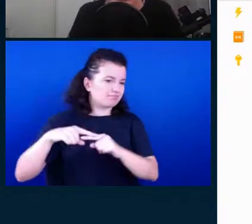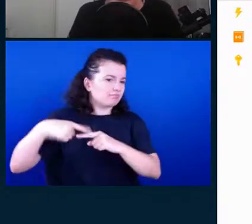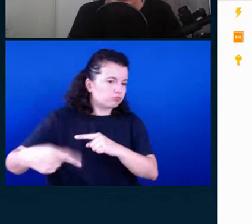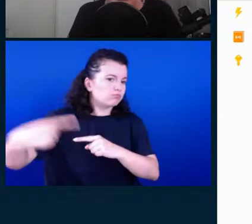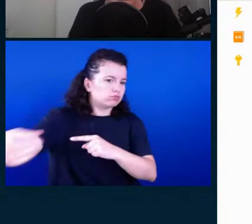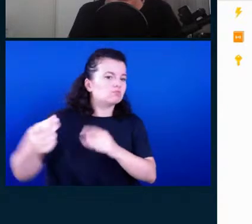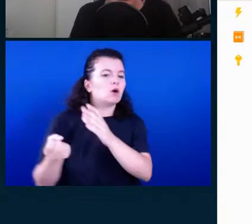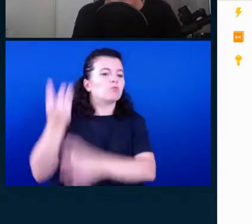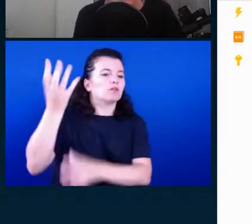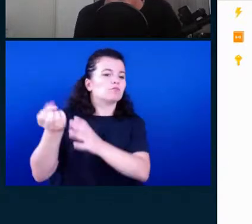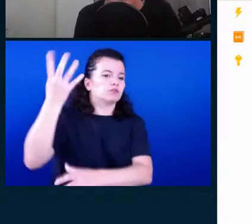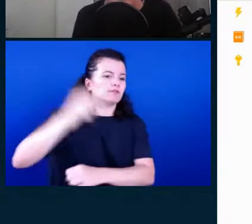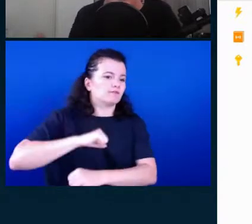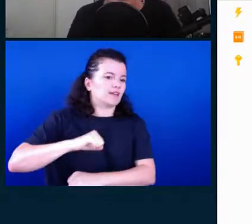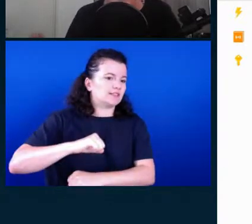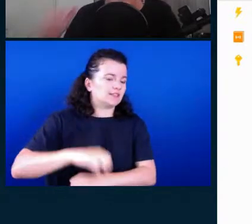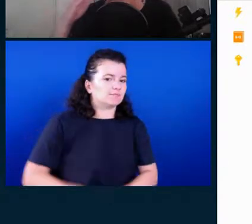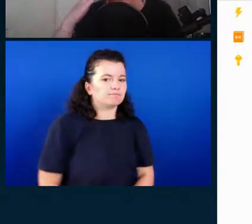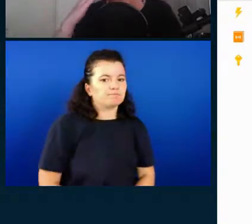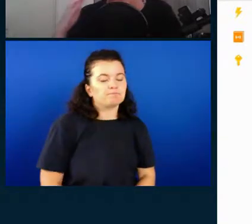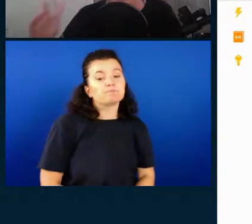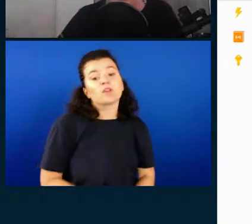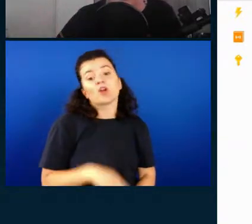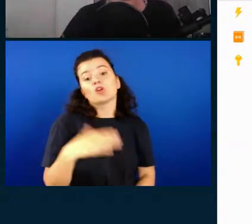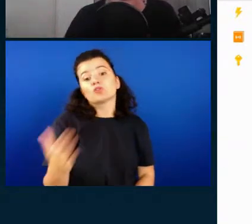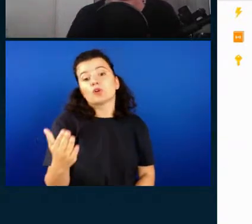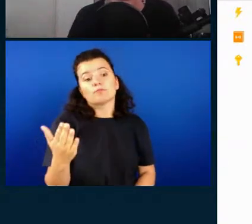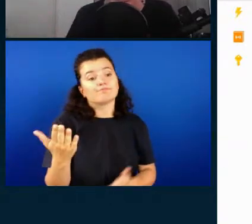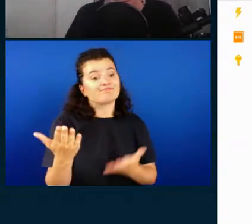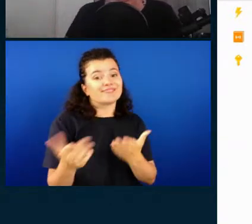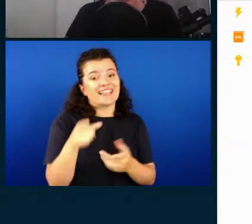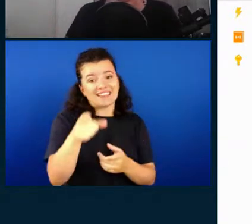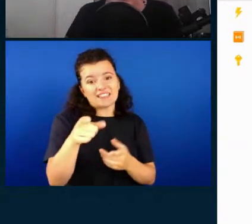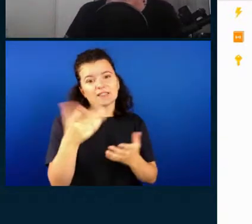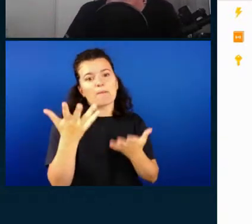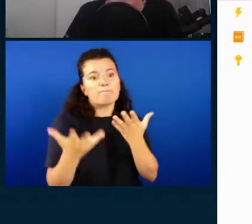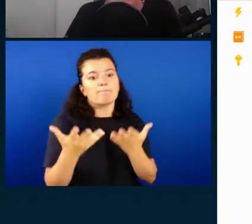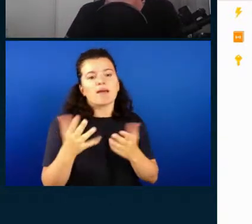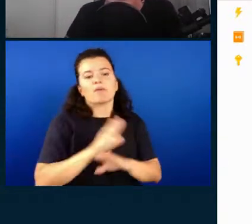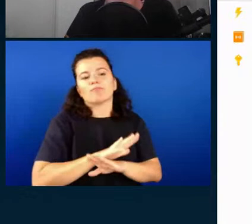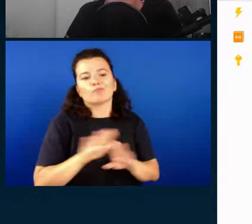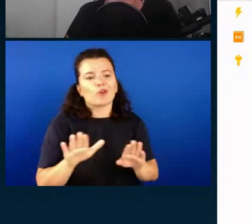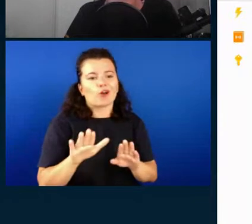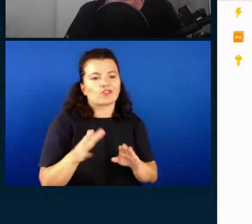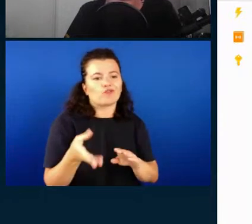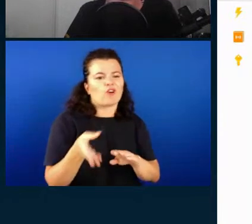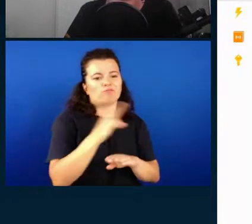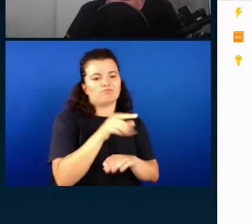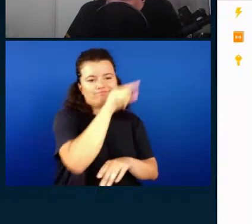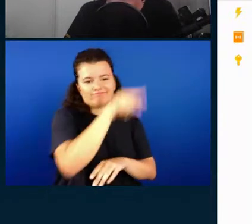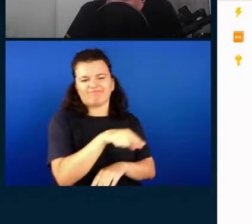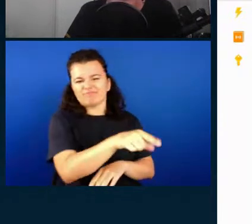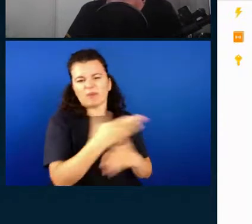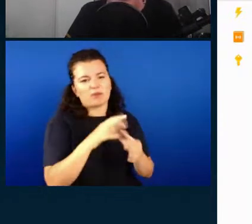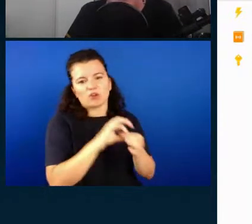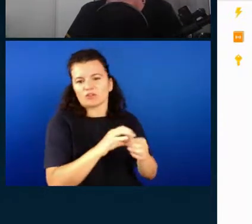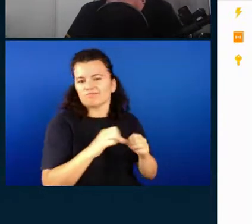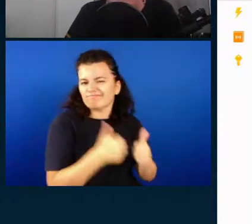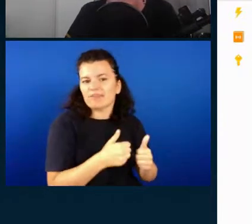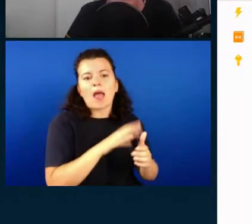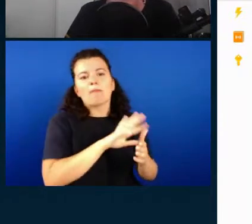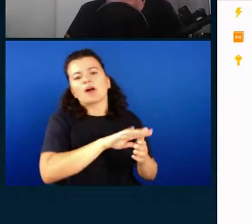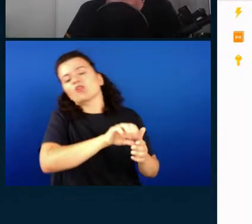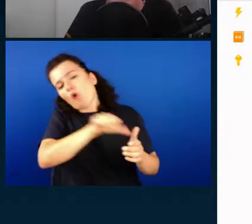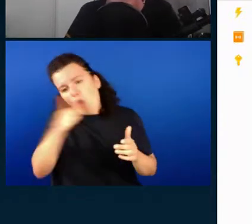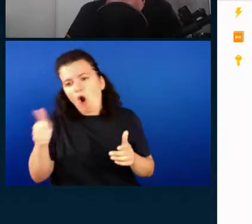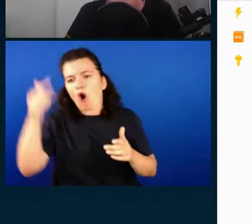be not be handy, and we'll talk about that a little bit later. But for other kinds of management or